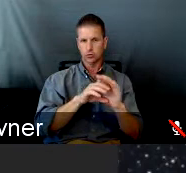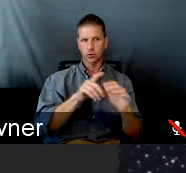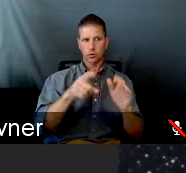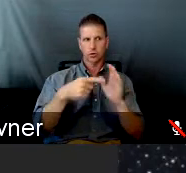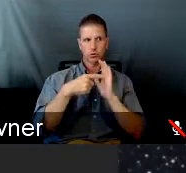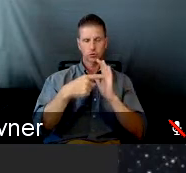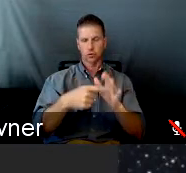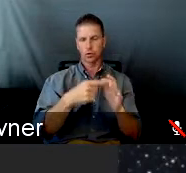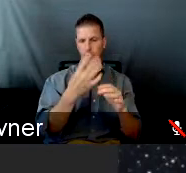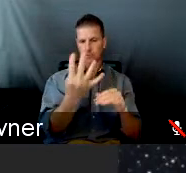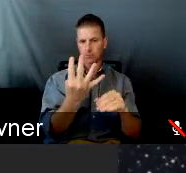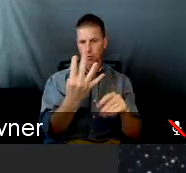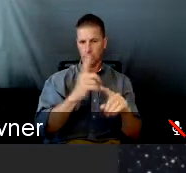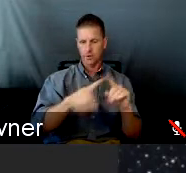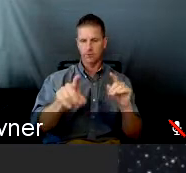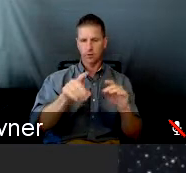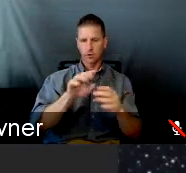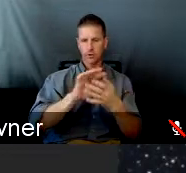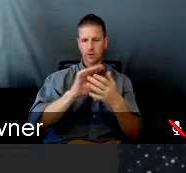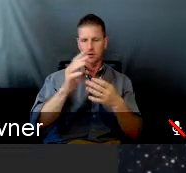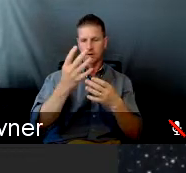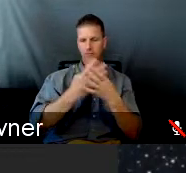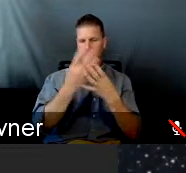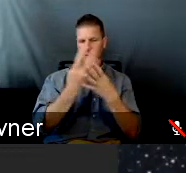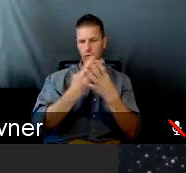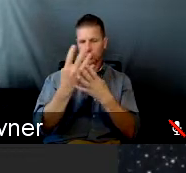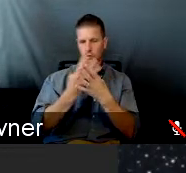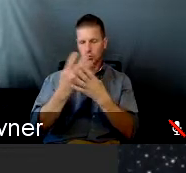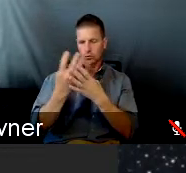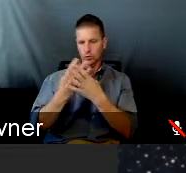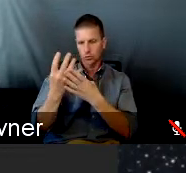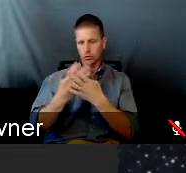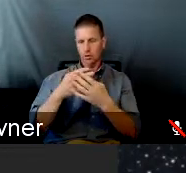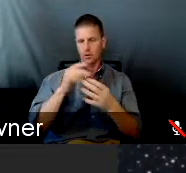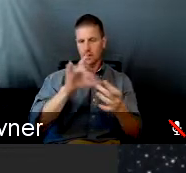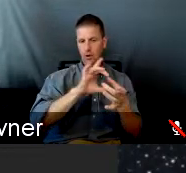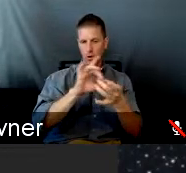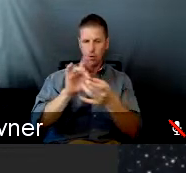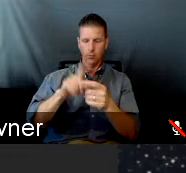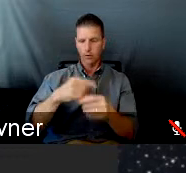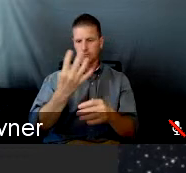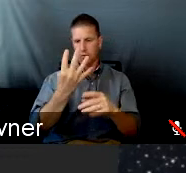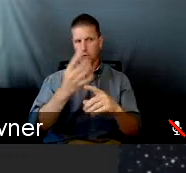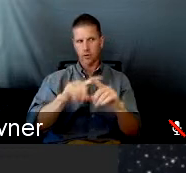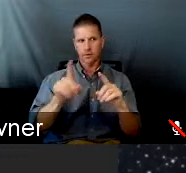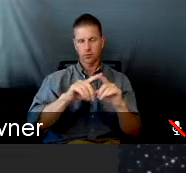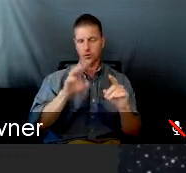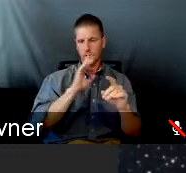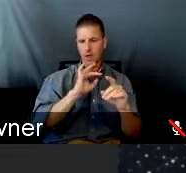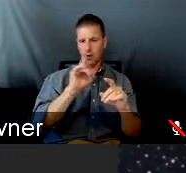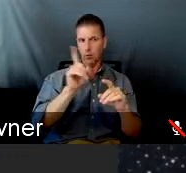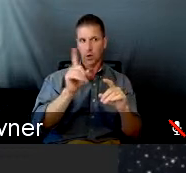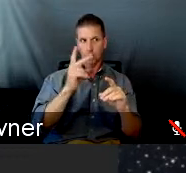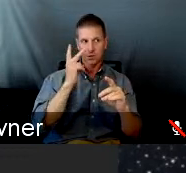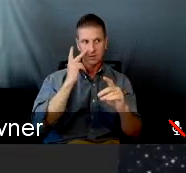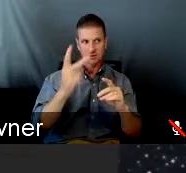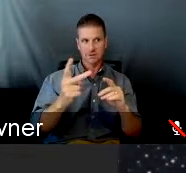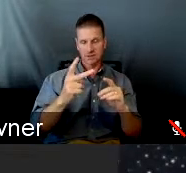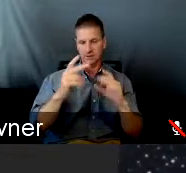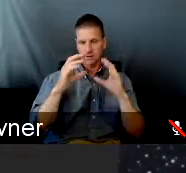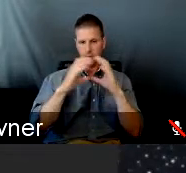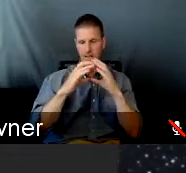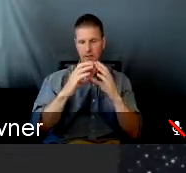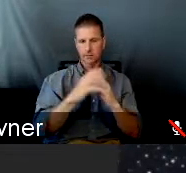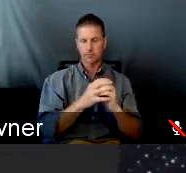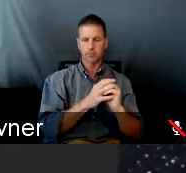showing 4 different filters or 4 different wavelengths, which correspond to 4 different colors of where we see the planet. So